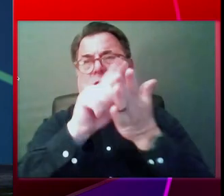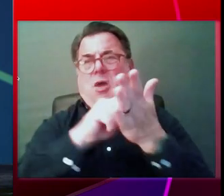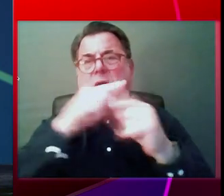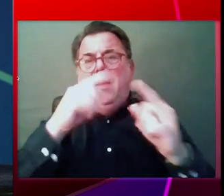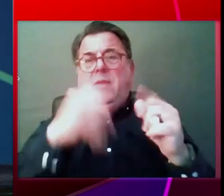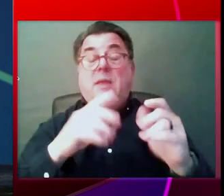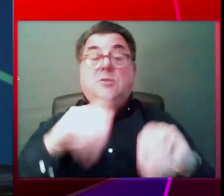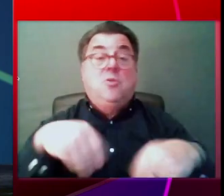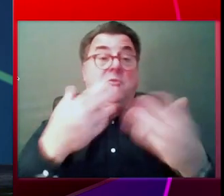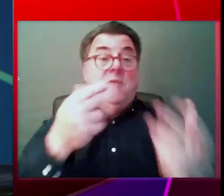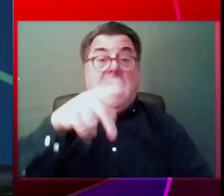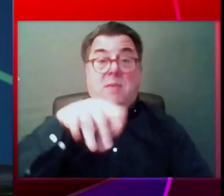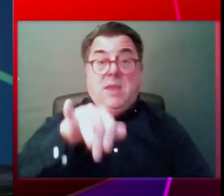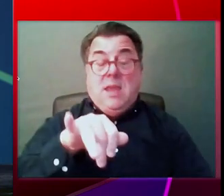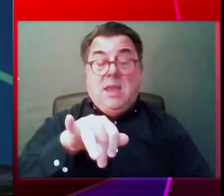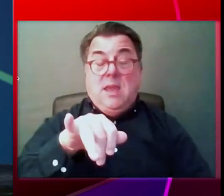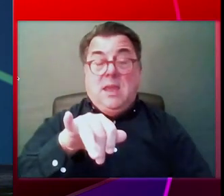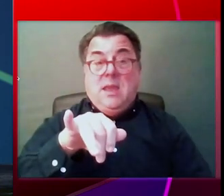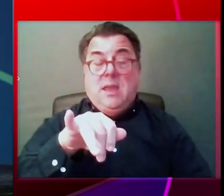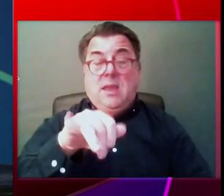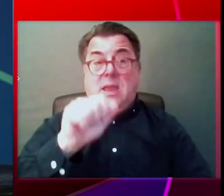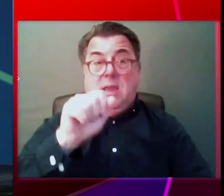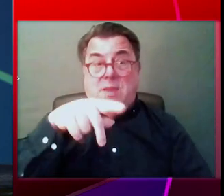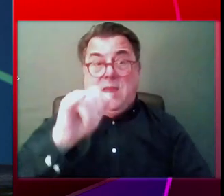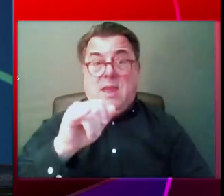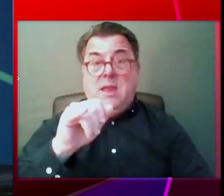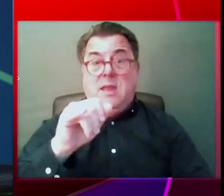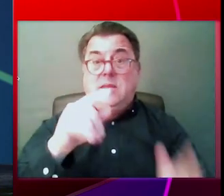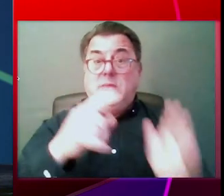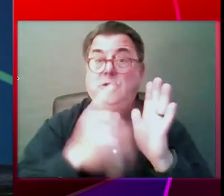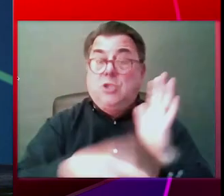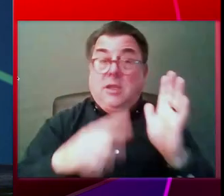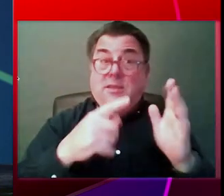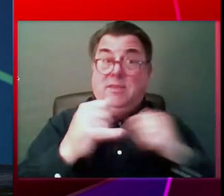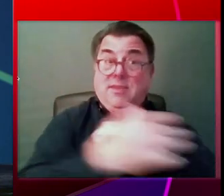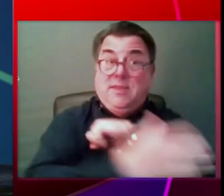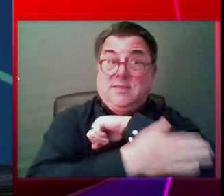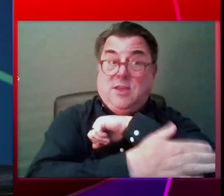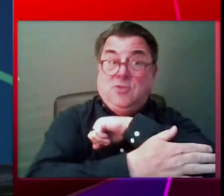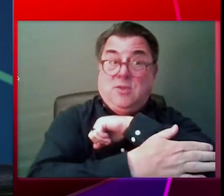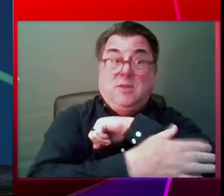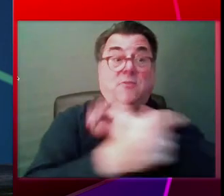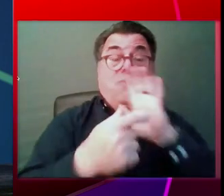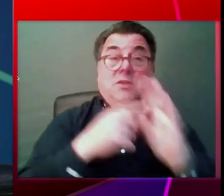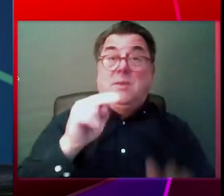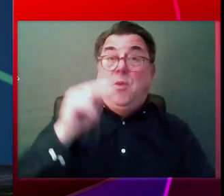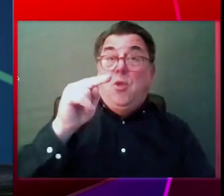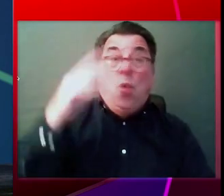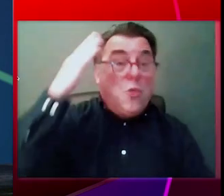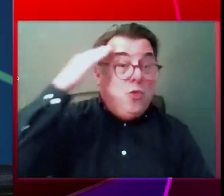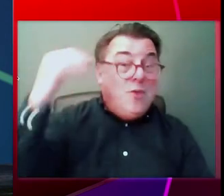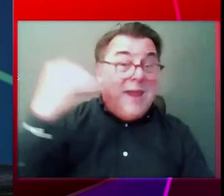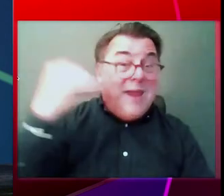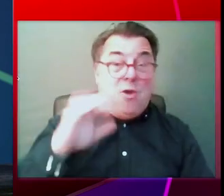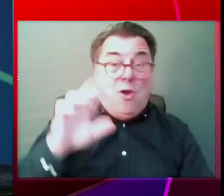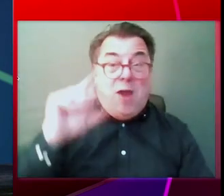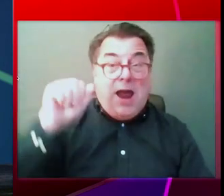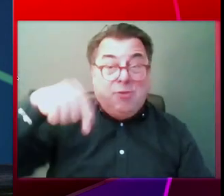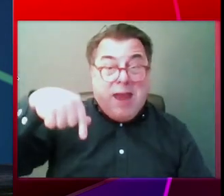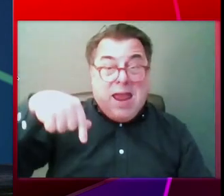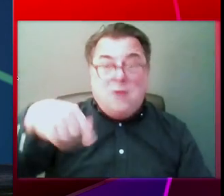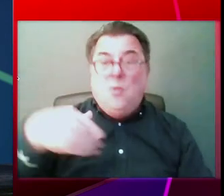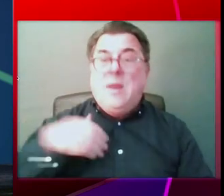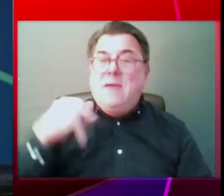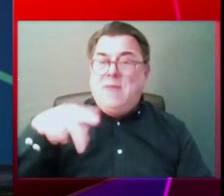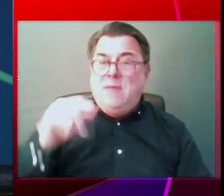that allows you to check if the country of origin's from North Korea or Iraq or wherever, we have that as an API. Other ones are